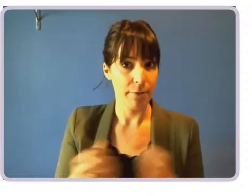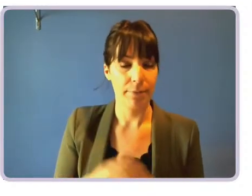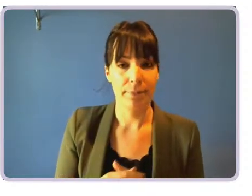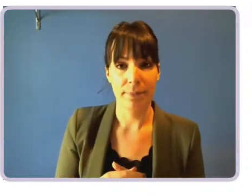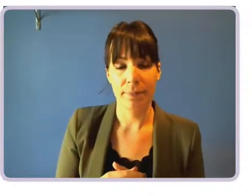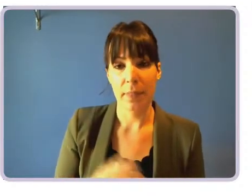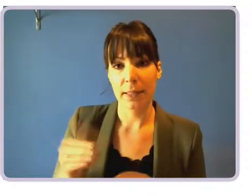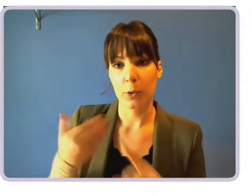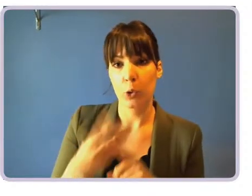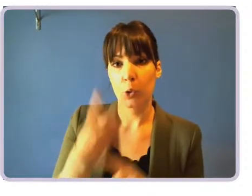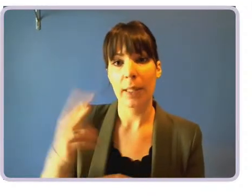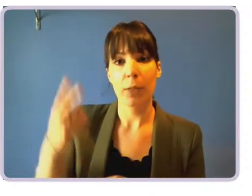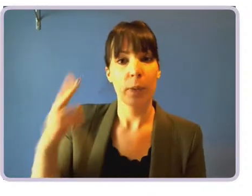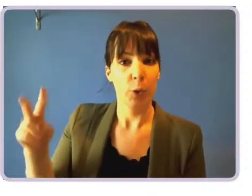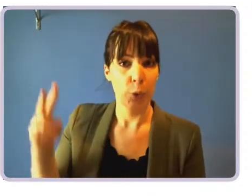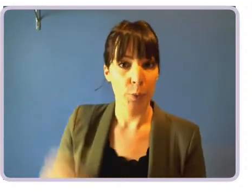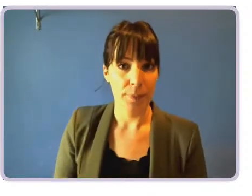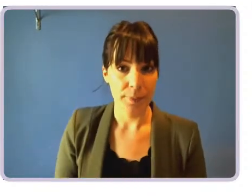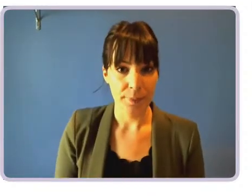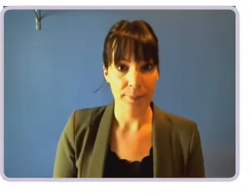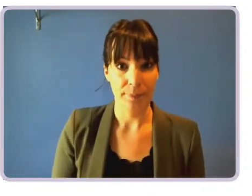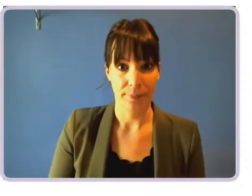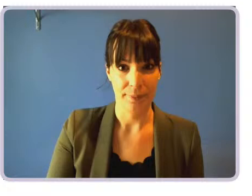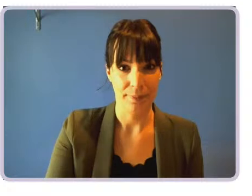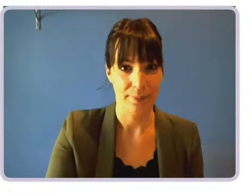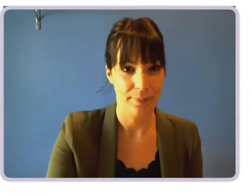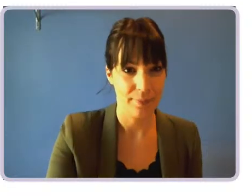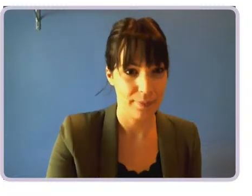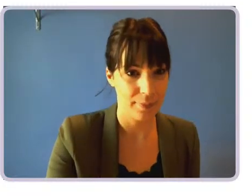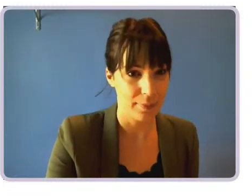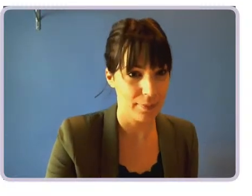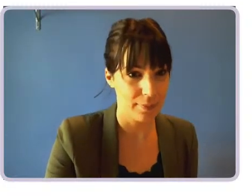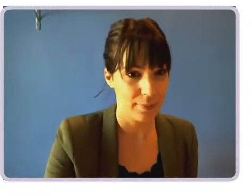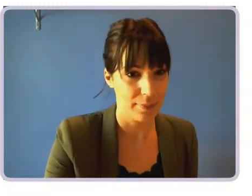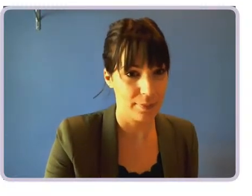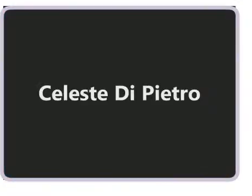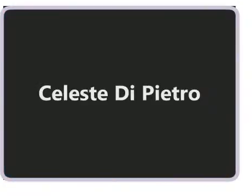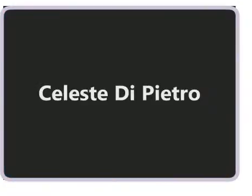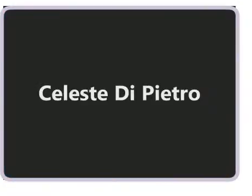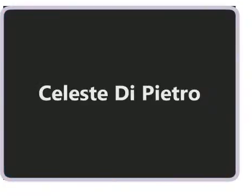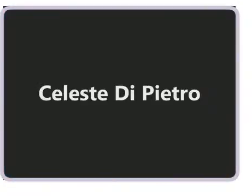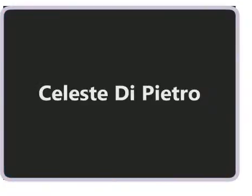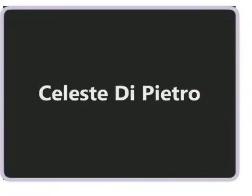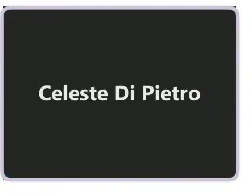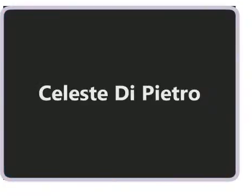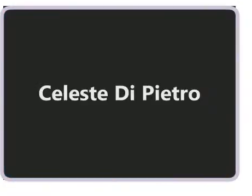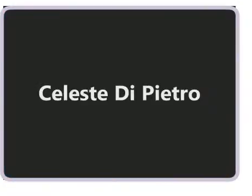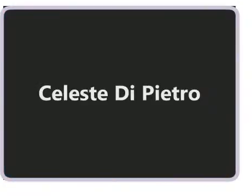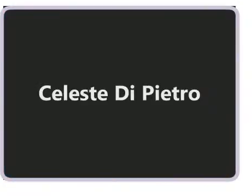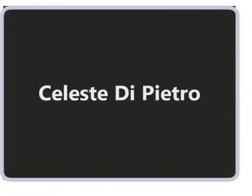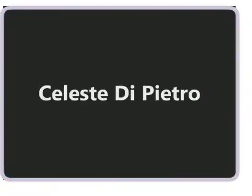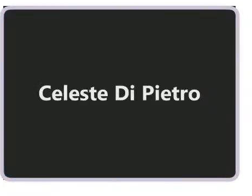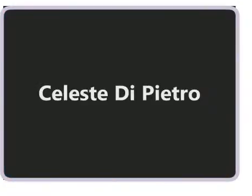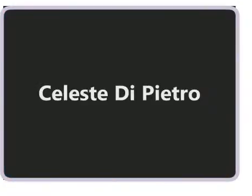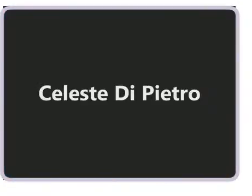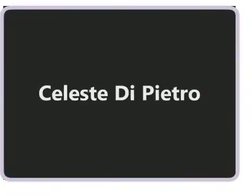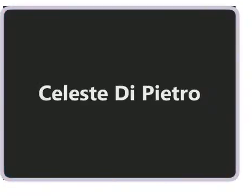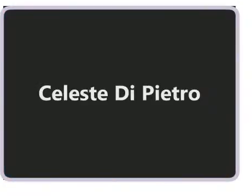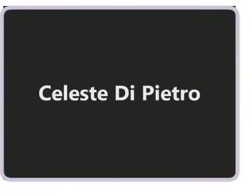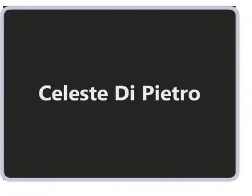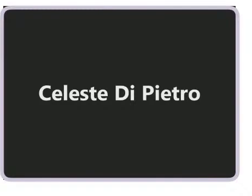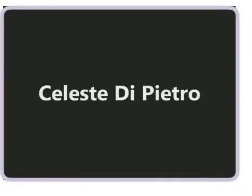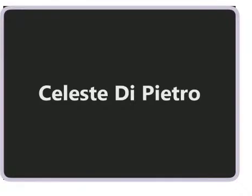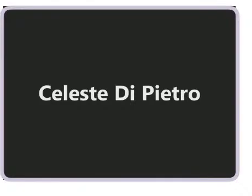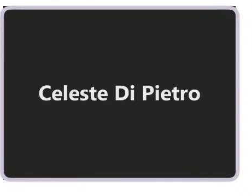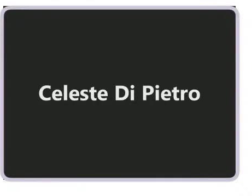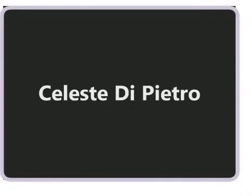The Preparing Vulnerable People, or PVP project, was born. The project